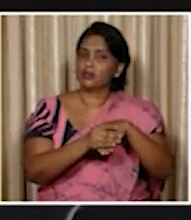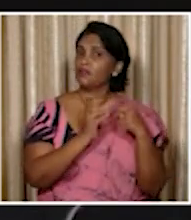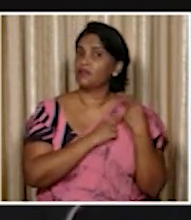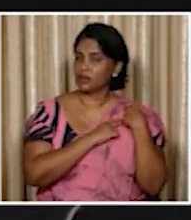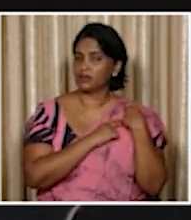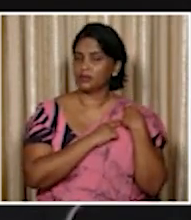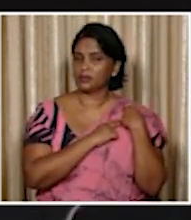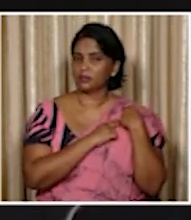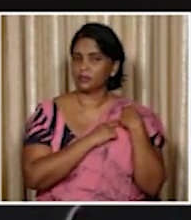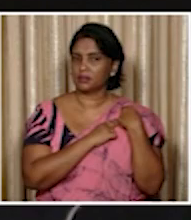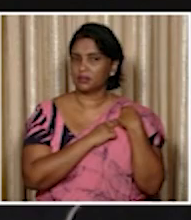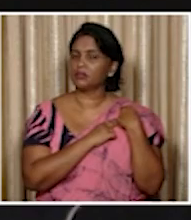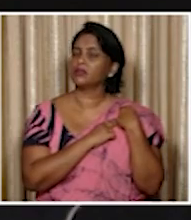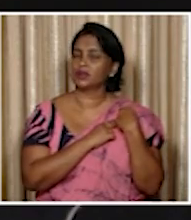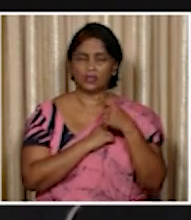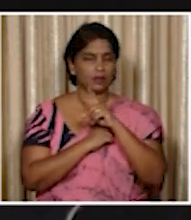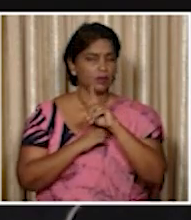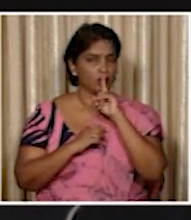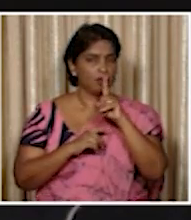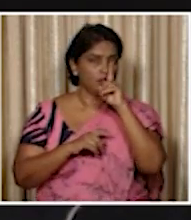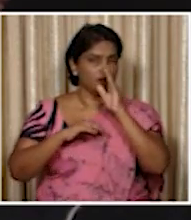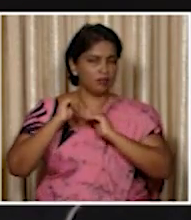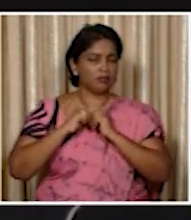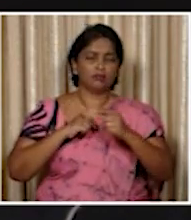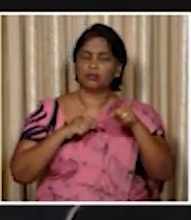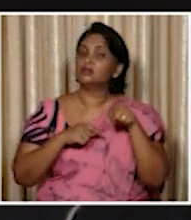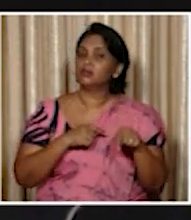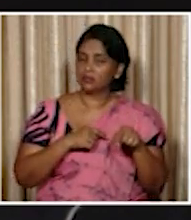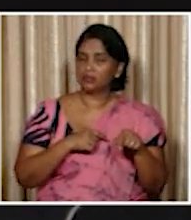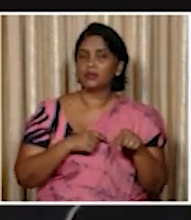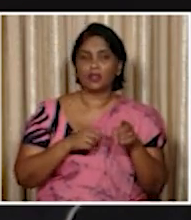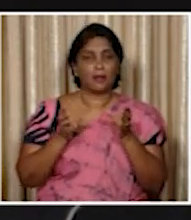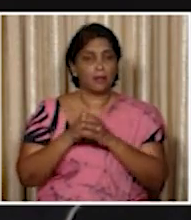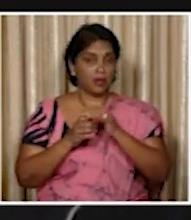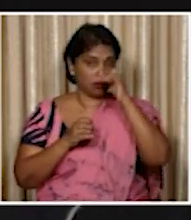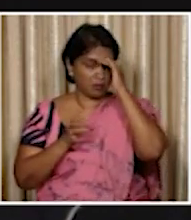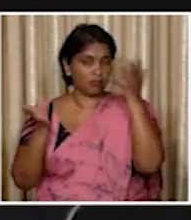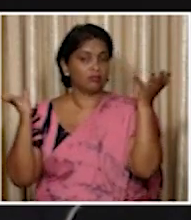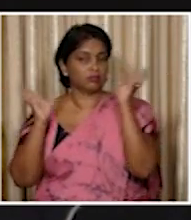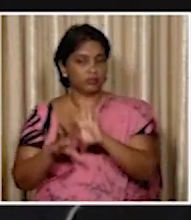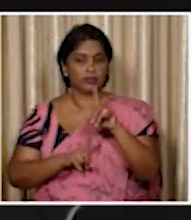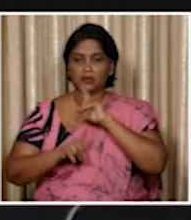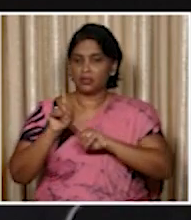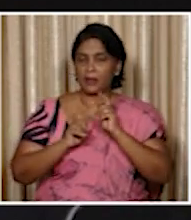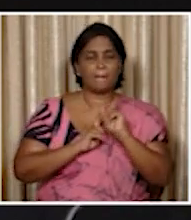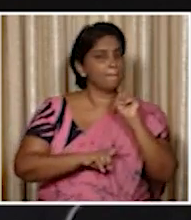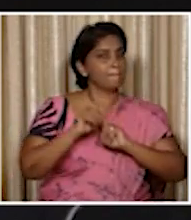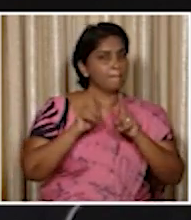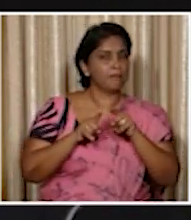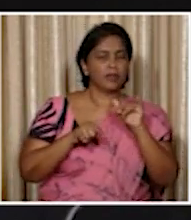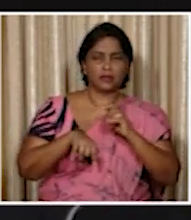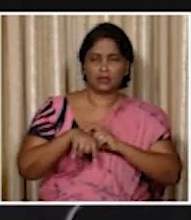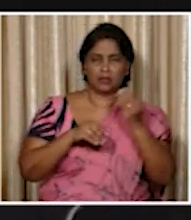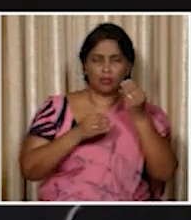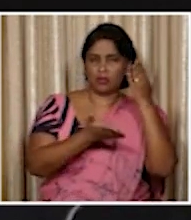temporarily, call for a party leaders meeting, summon the Attorney General's representative who was in the official's box. And this was